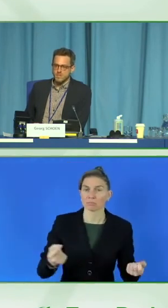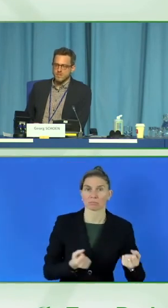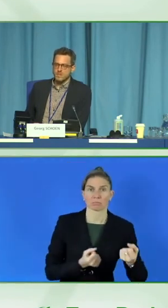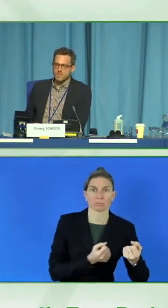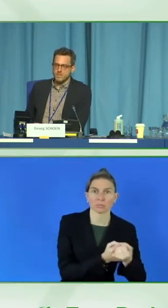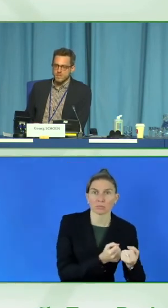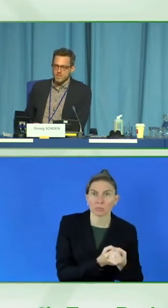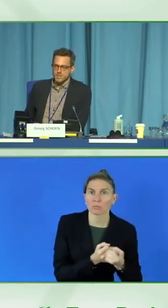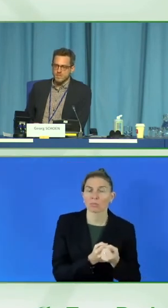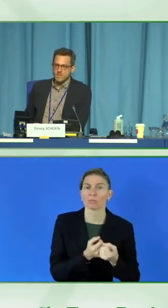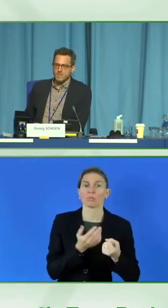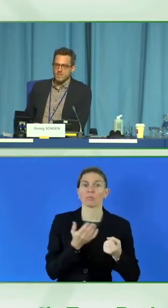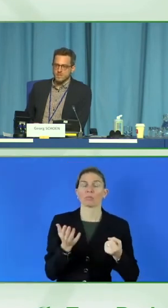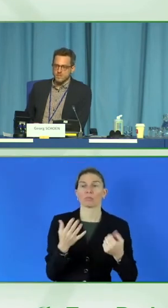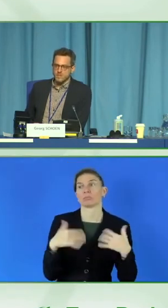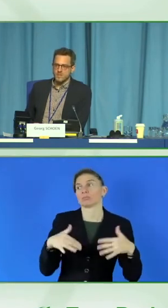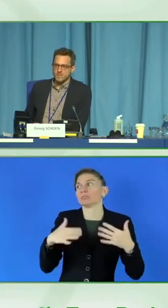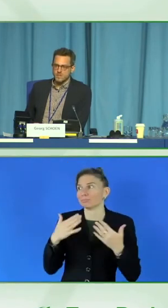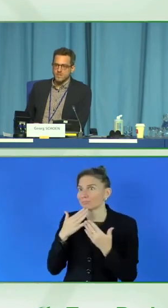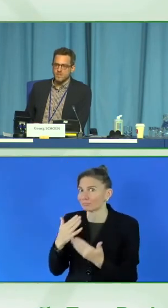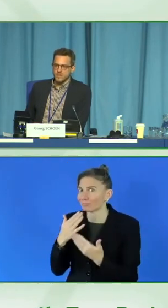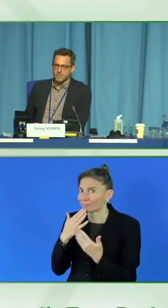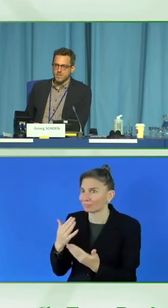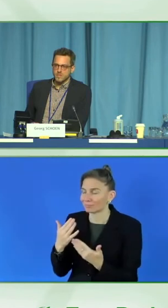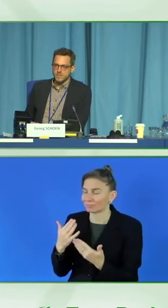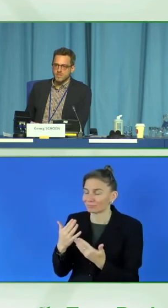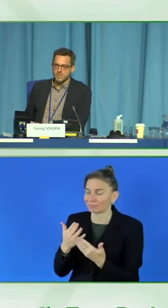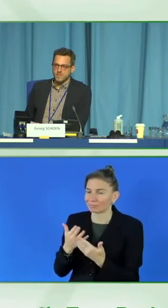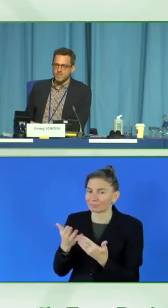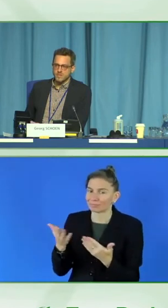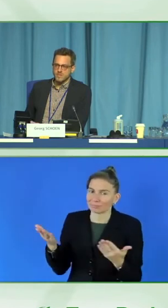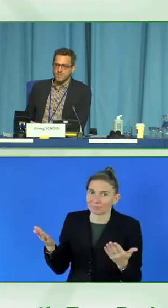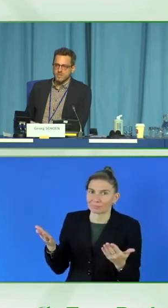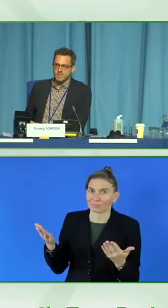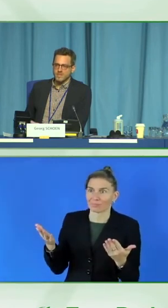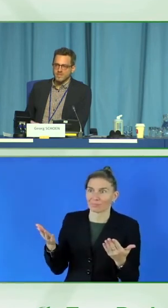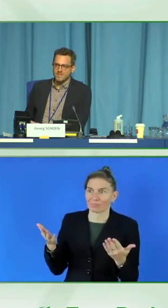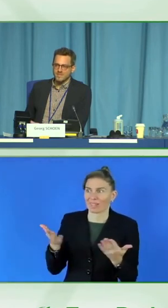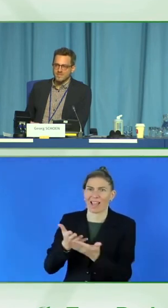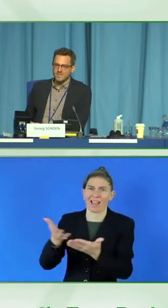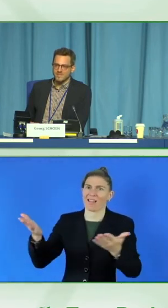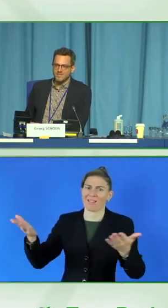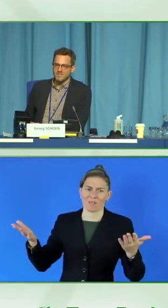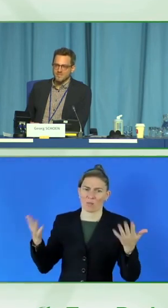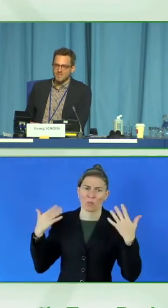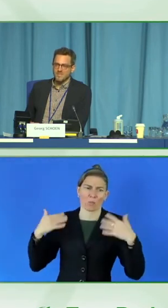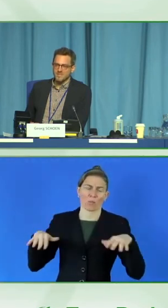thanks to, you know, everybody is just a Zoom call away.